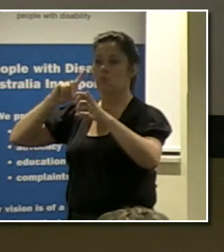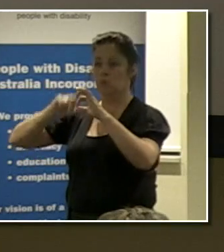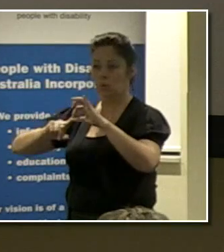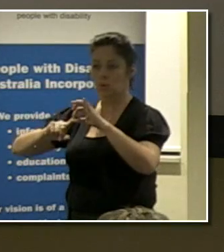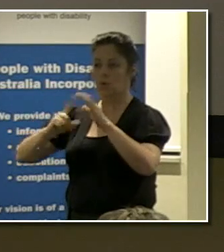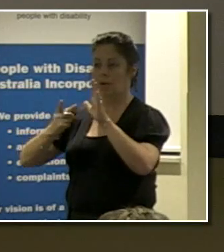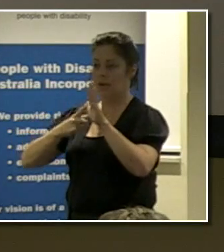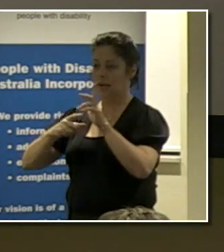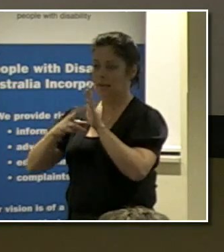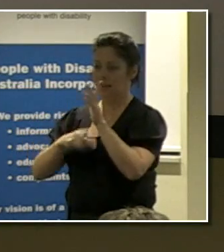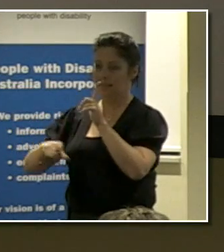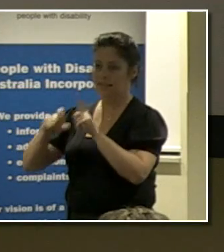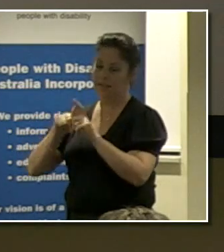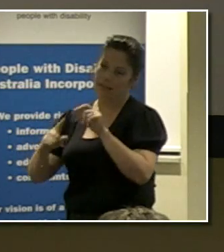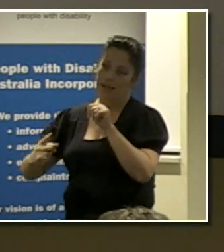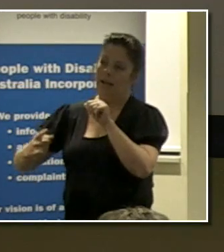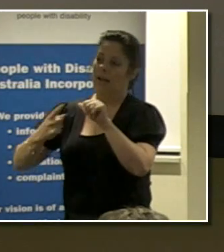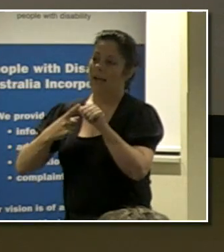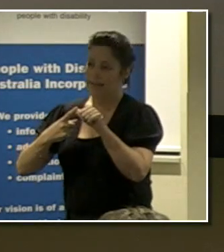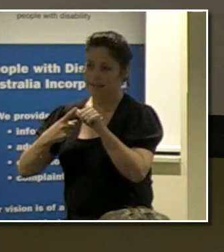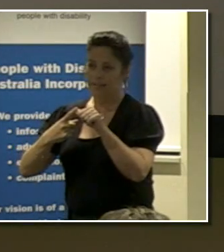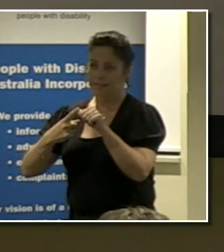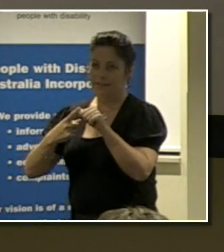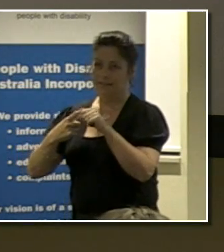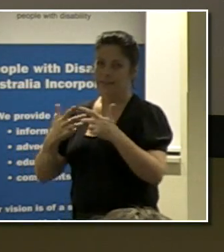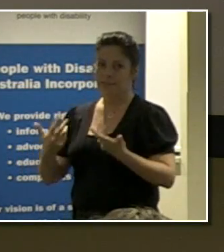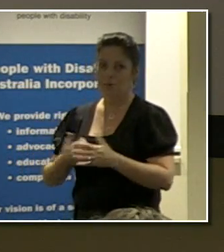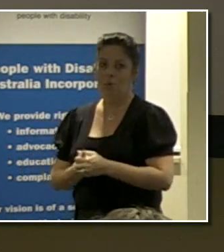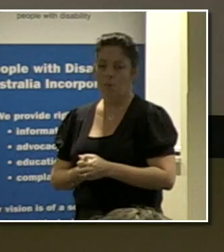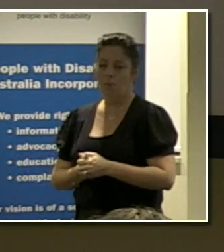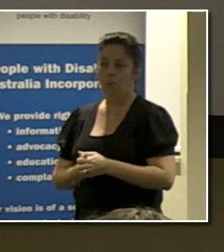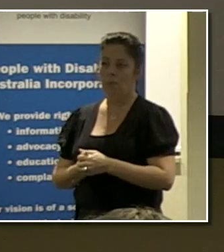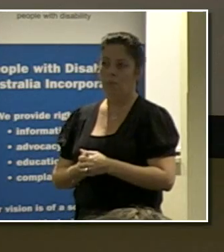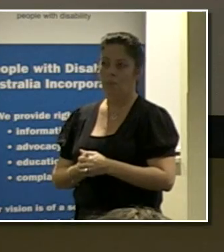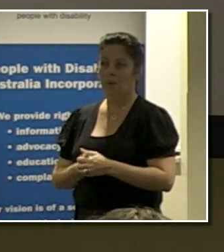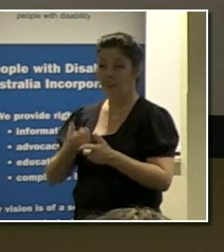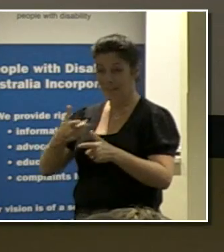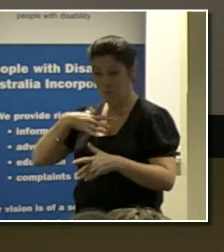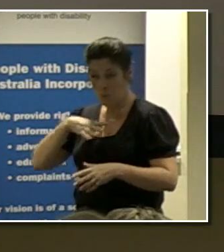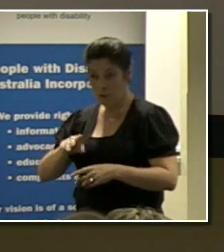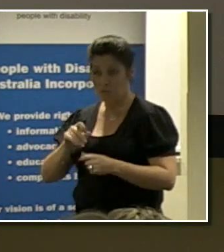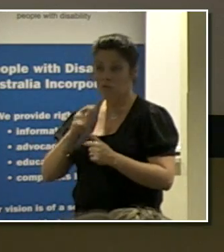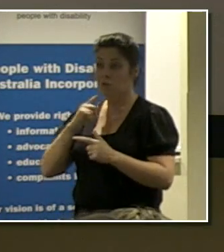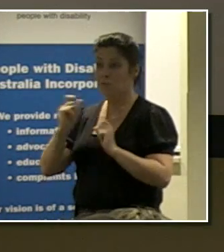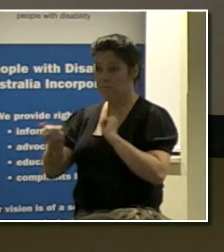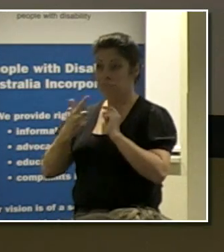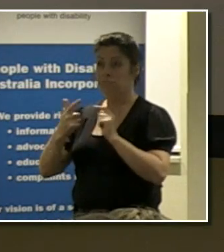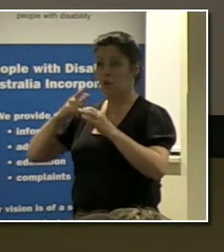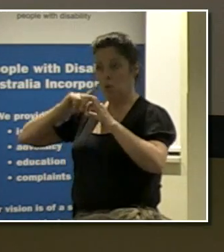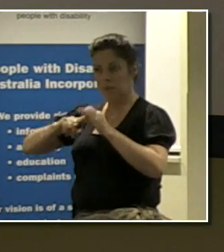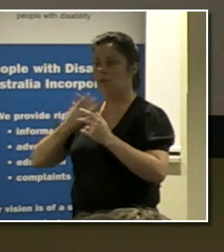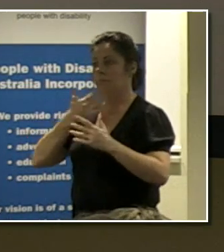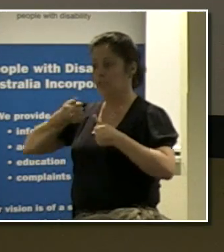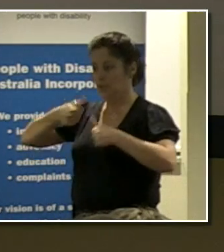Q-A-N-D-A, because we couldn't think of anything a bit more elegant than that. So if you're wanting to lodge questions,